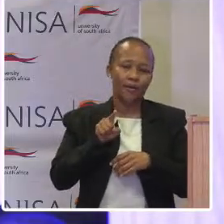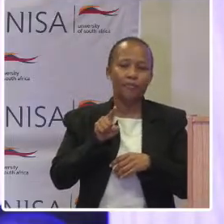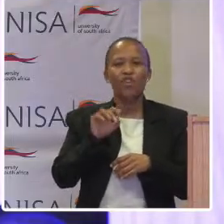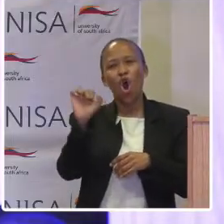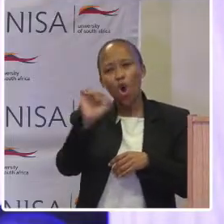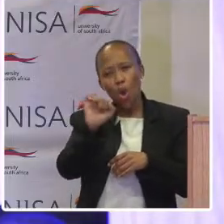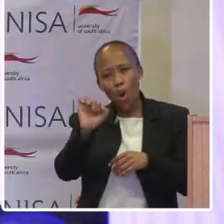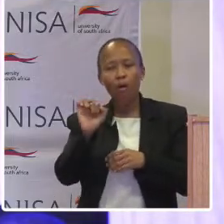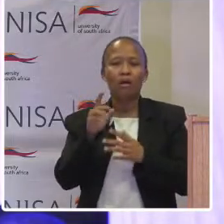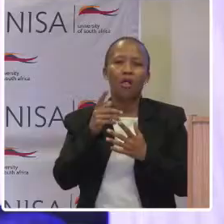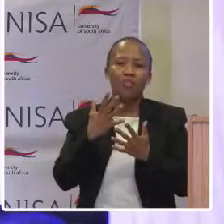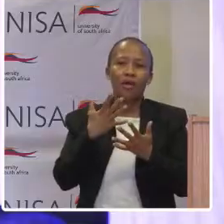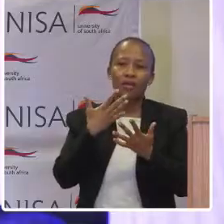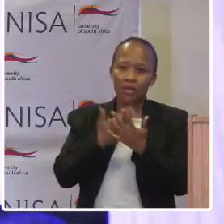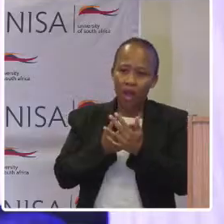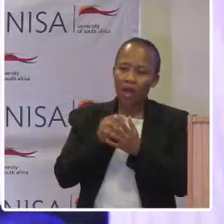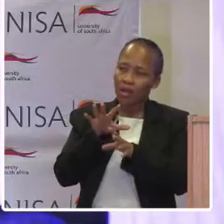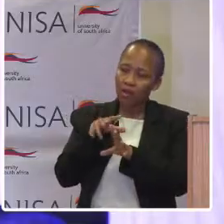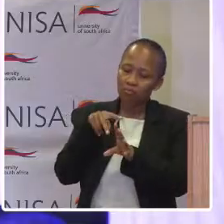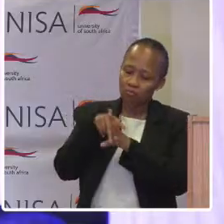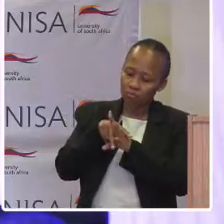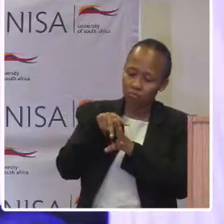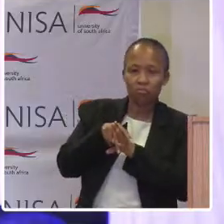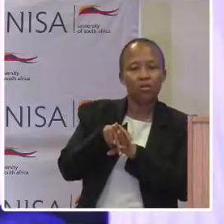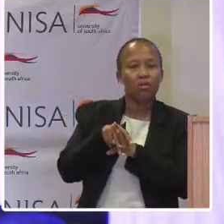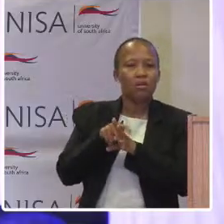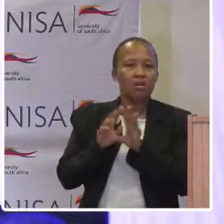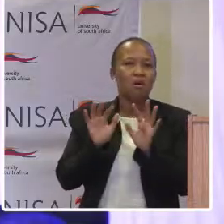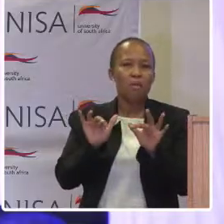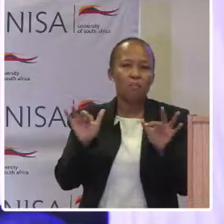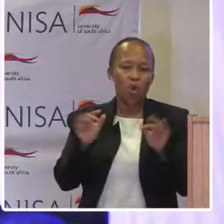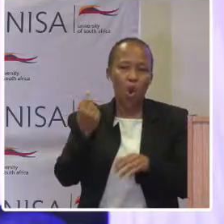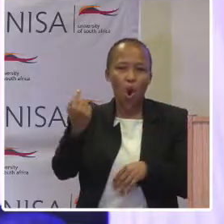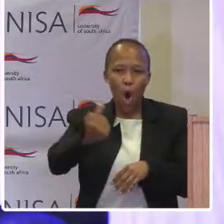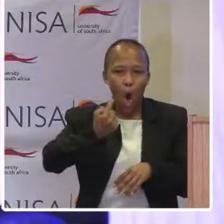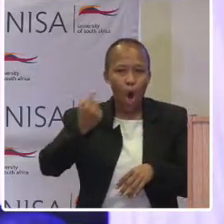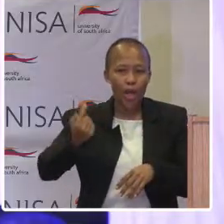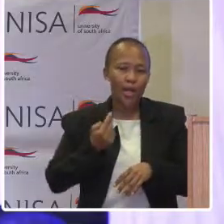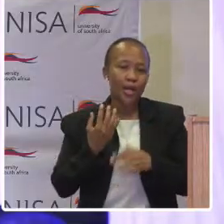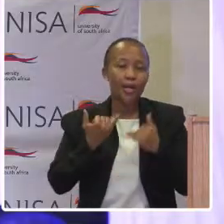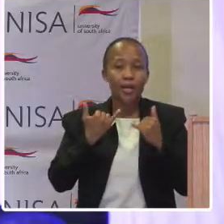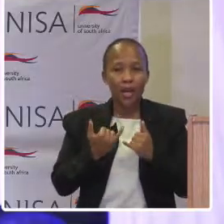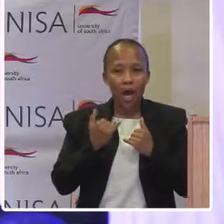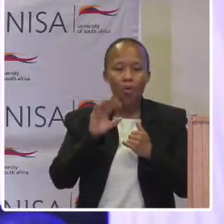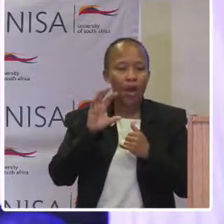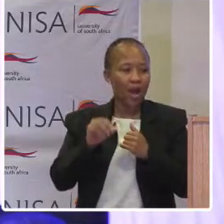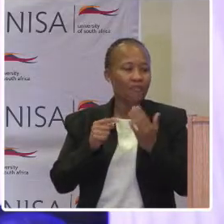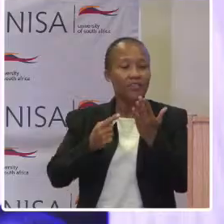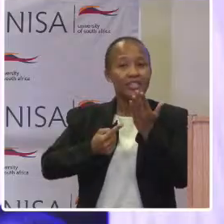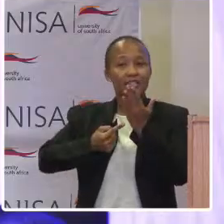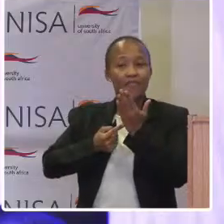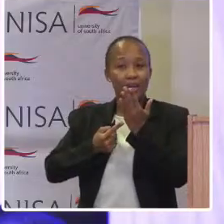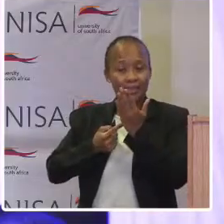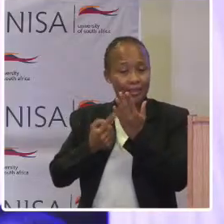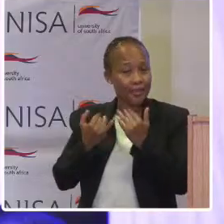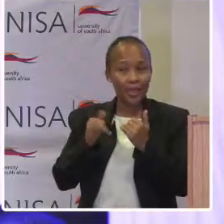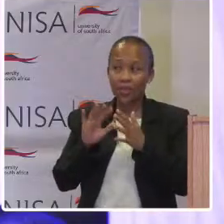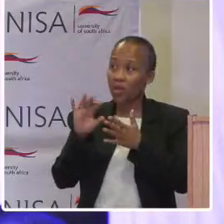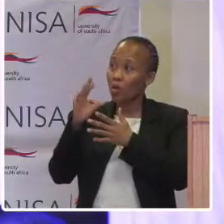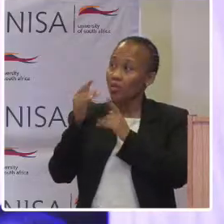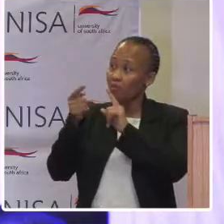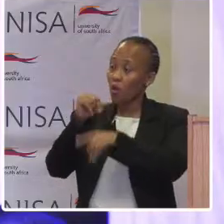vehicles. With me here, I brought one of the devices which was imported from